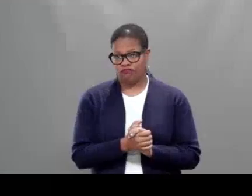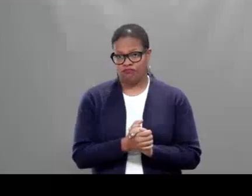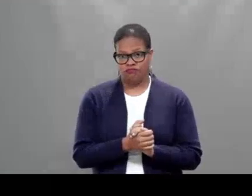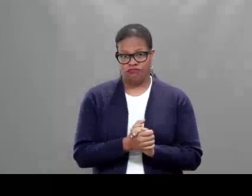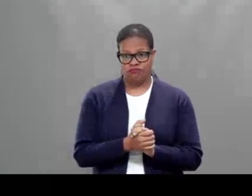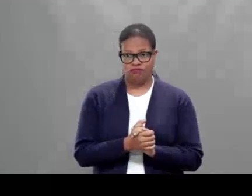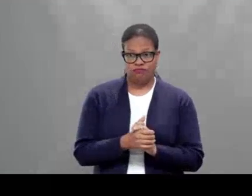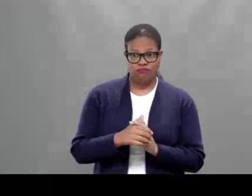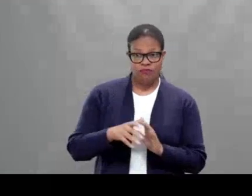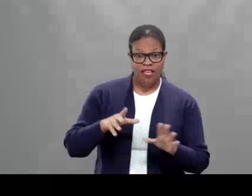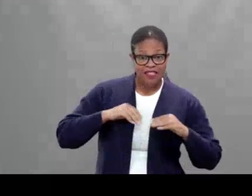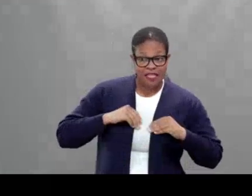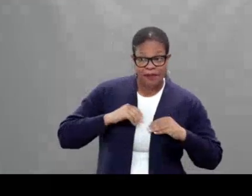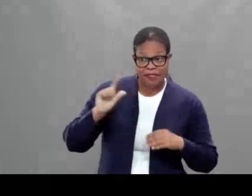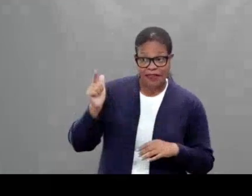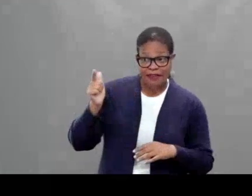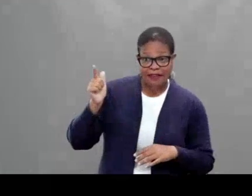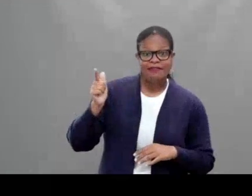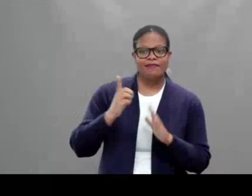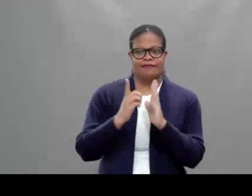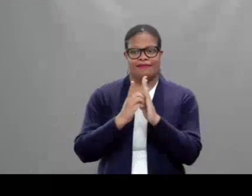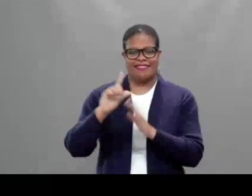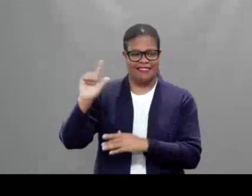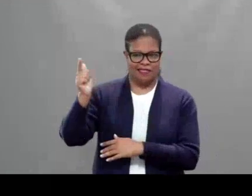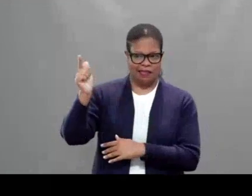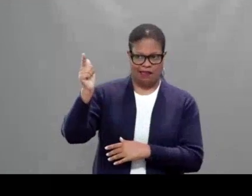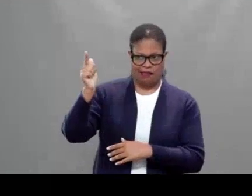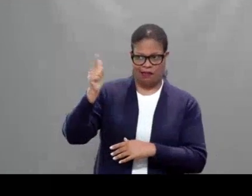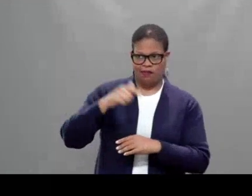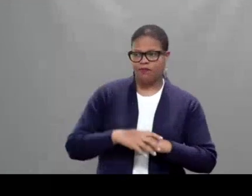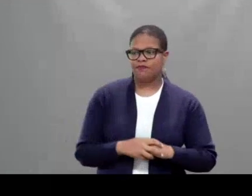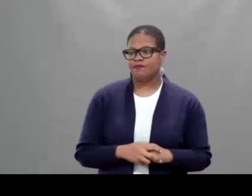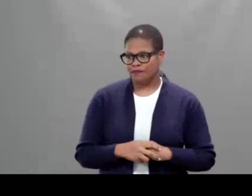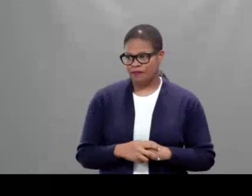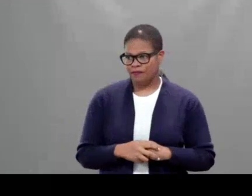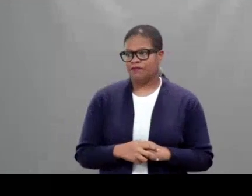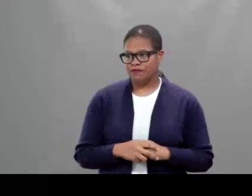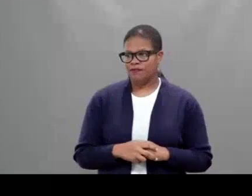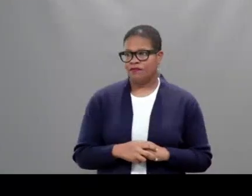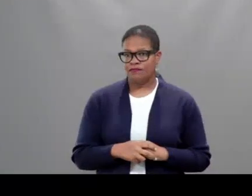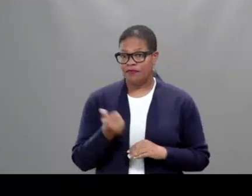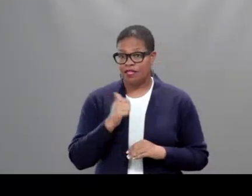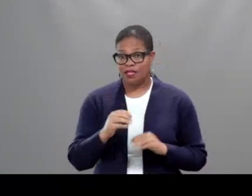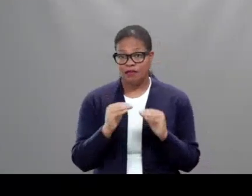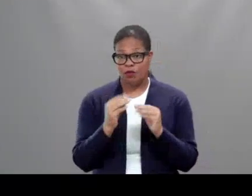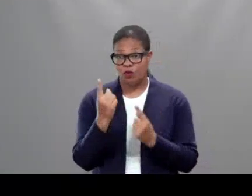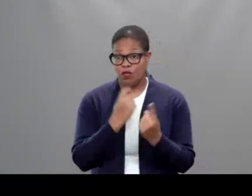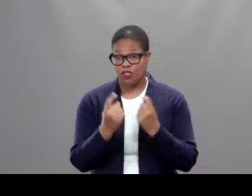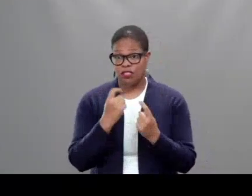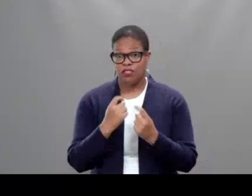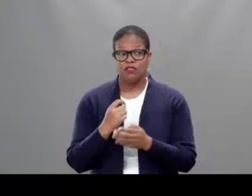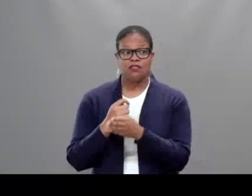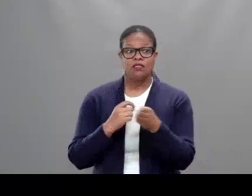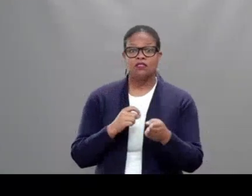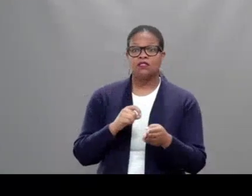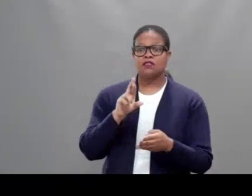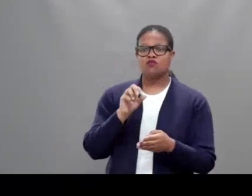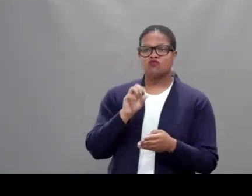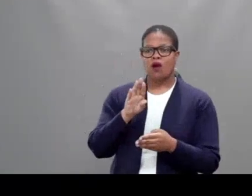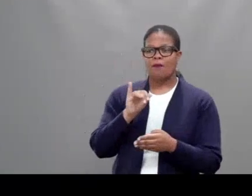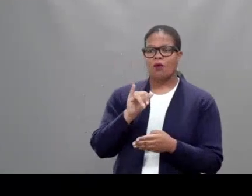There, a motion to accept it. Do we have a second? Yes. Second by Dave Dolan. Yep. Any further questions? Mr. Chairman,